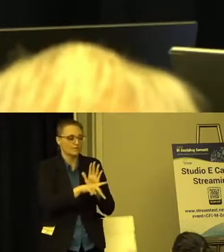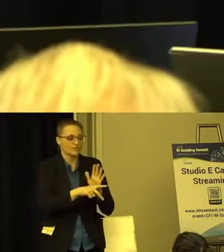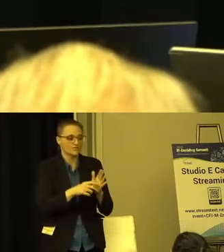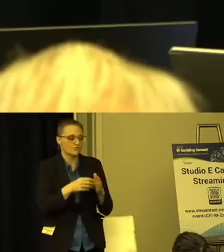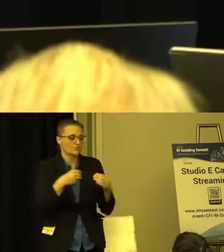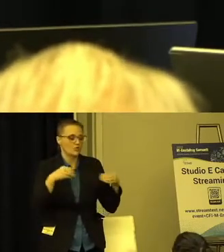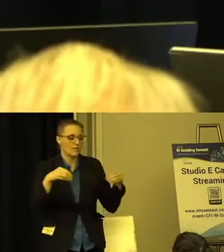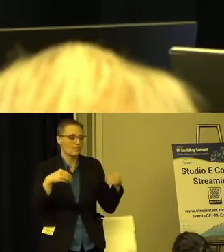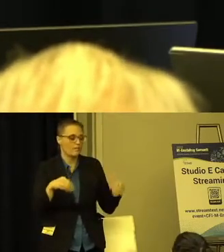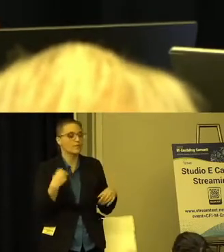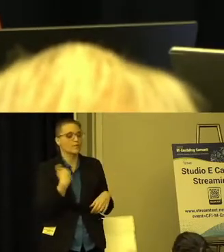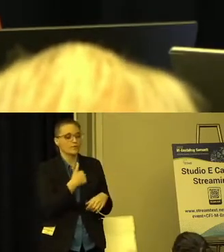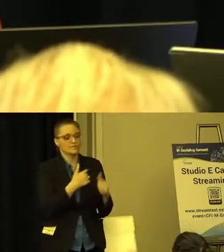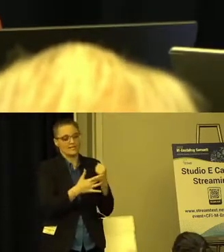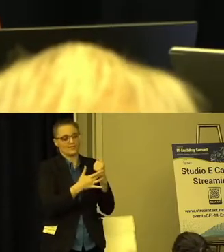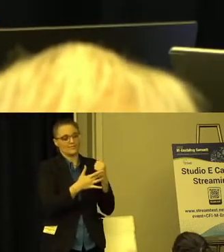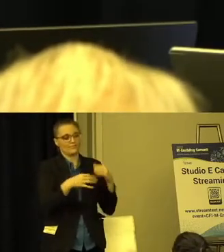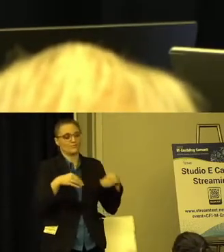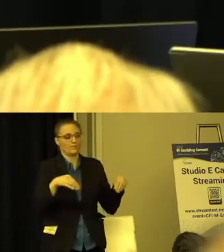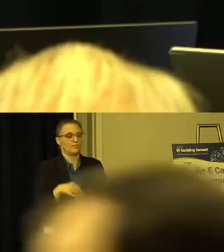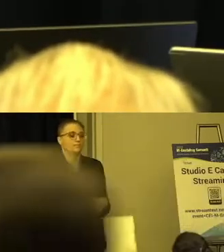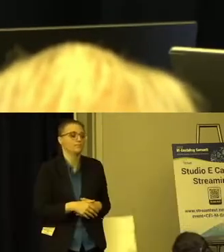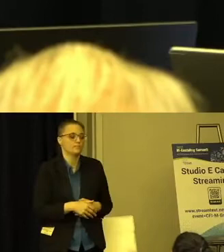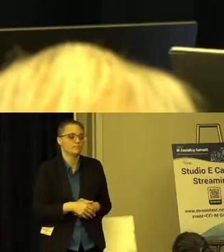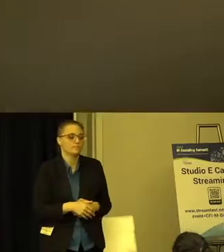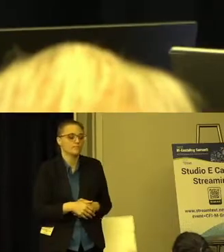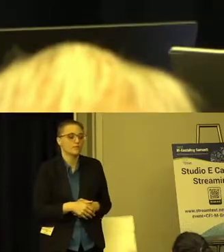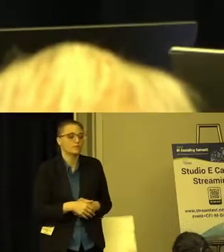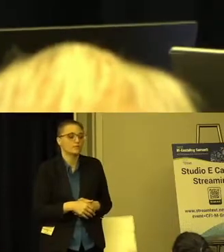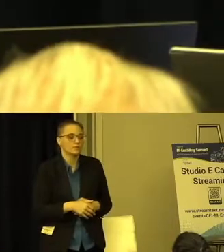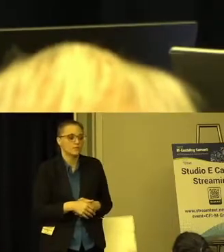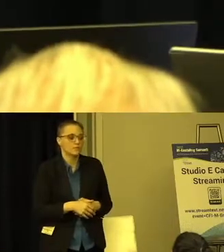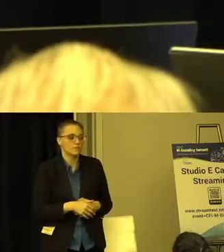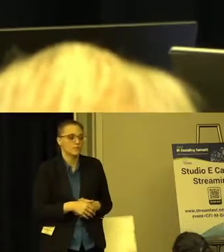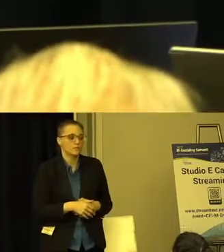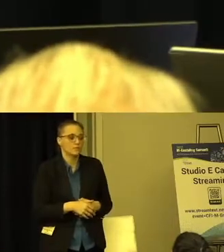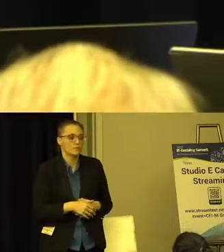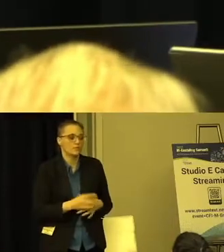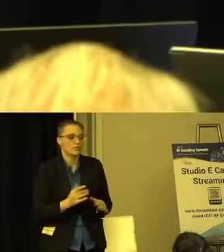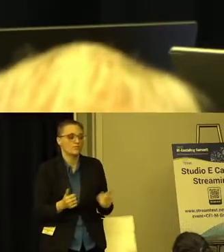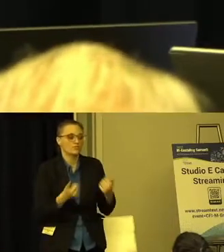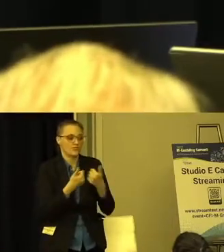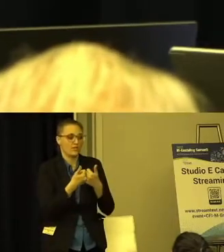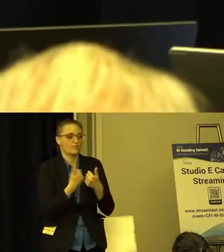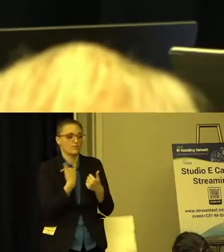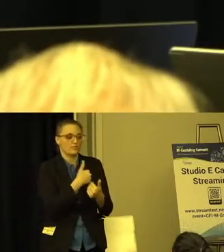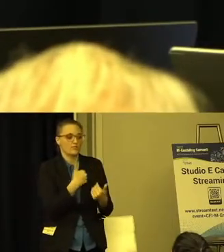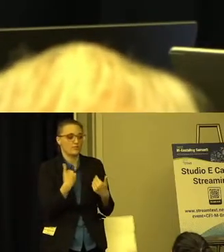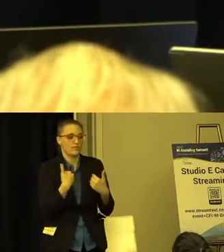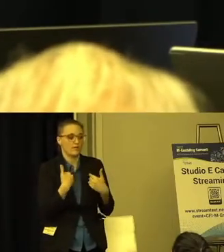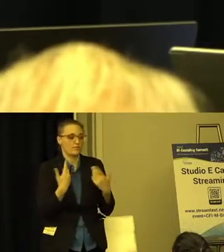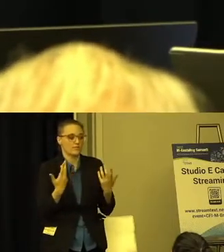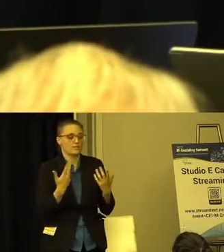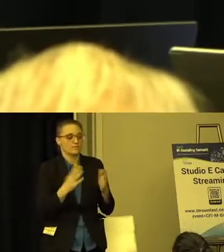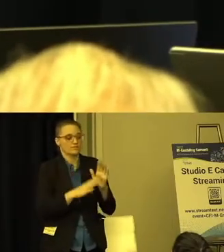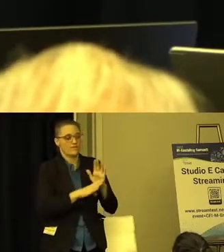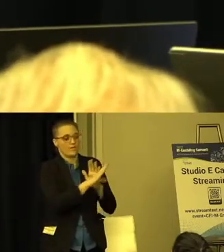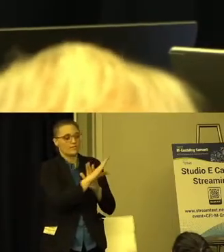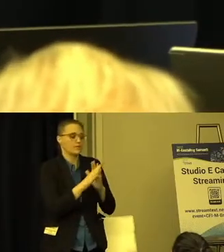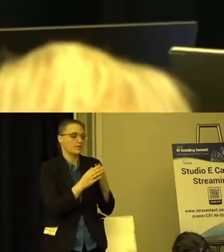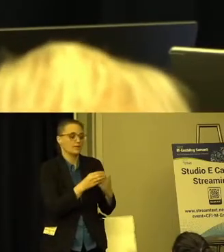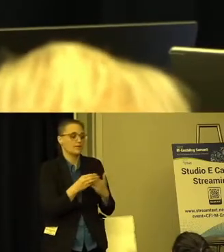shop. We're a technical shop. And so the challenge in front of us most directly is to develop